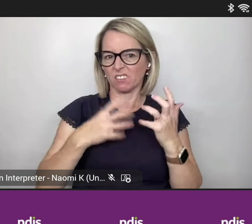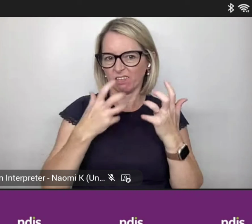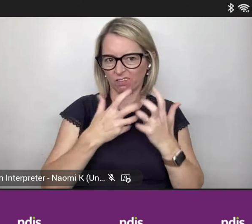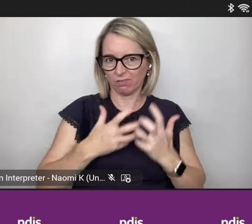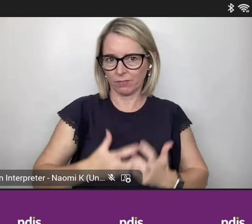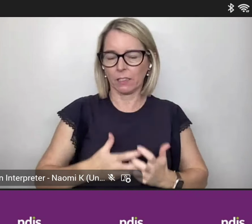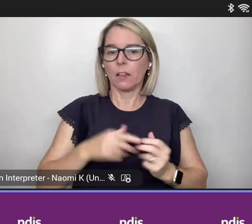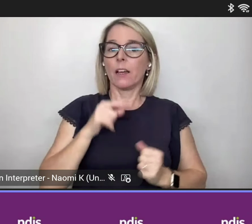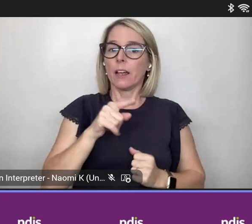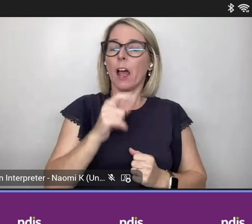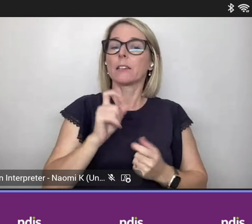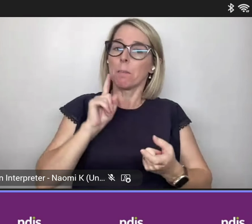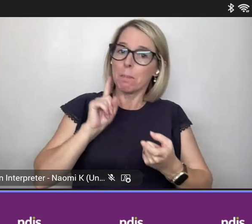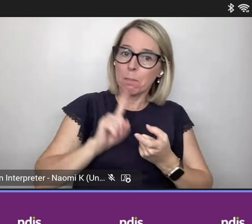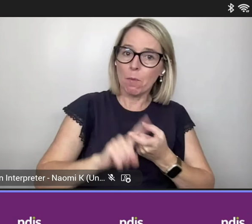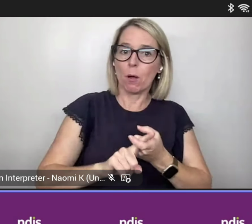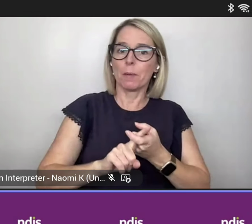injury.